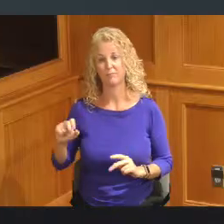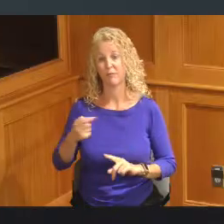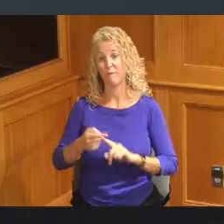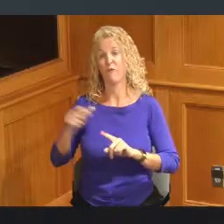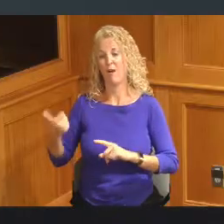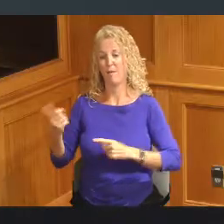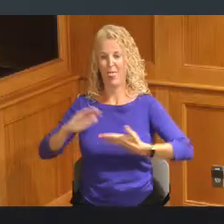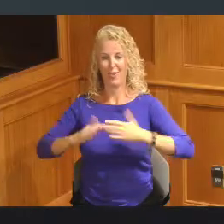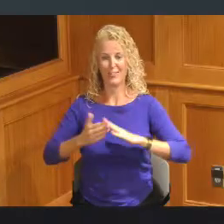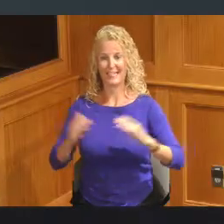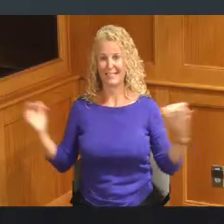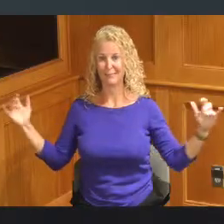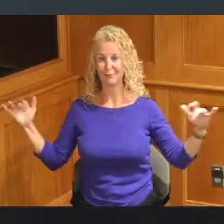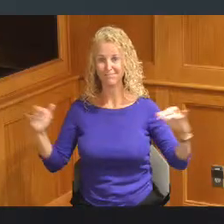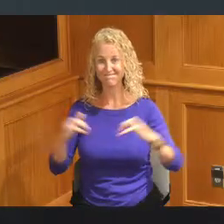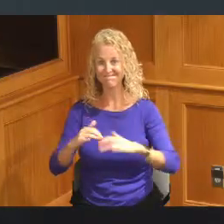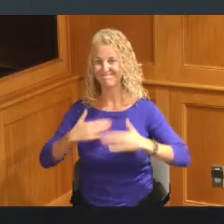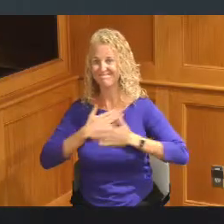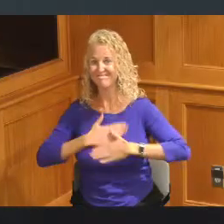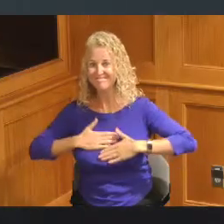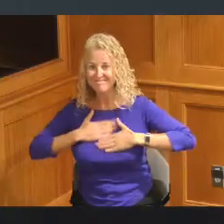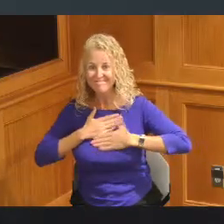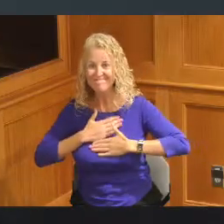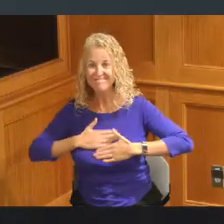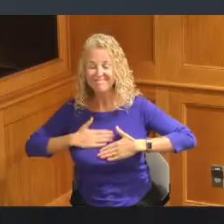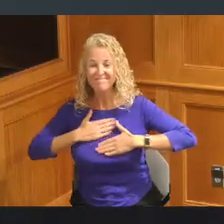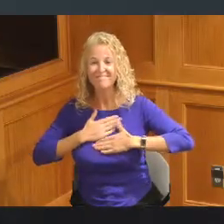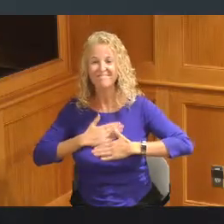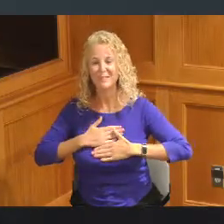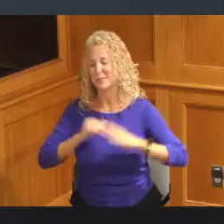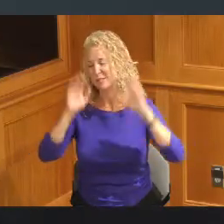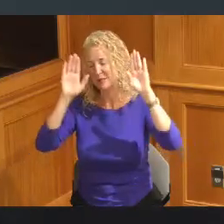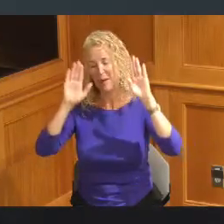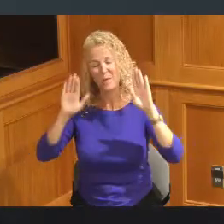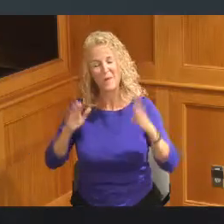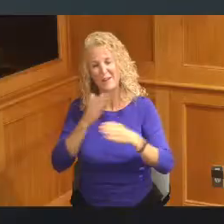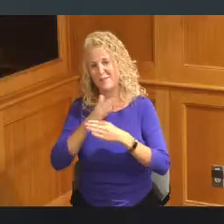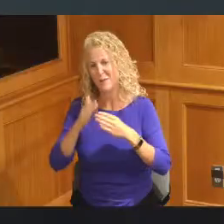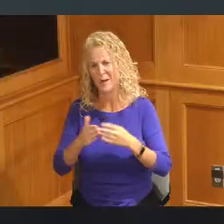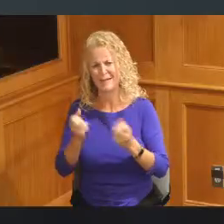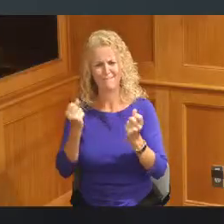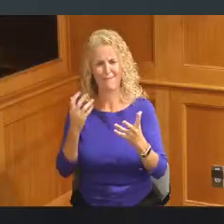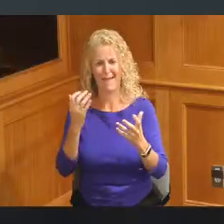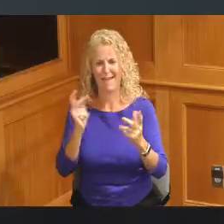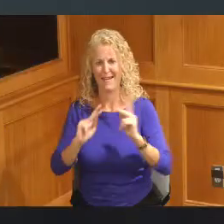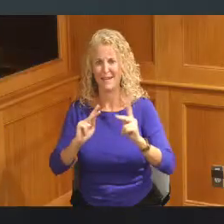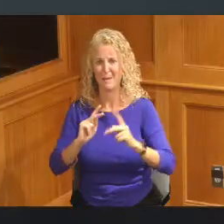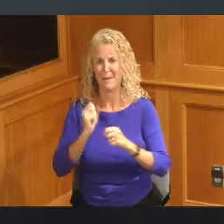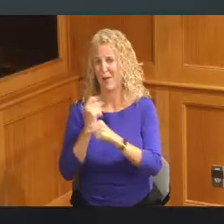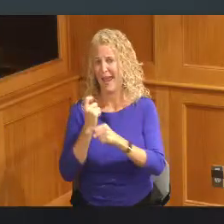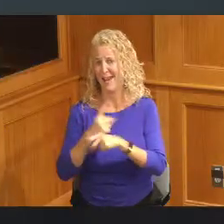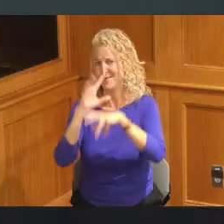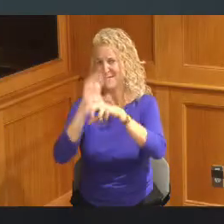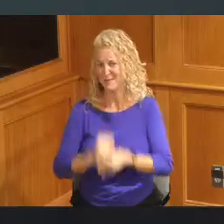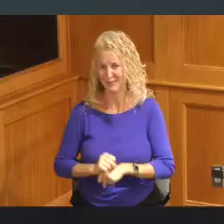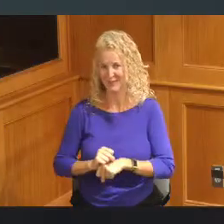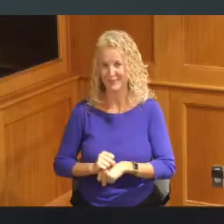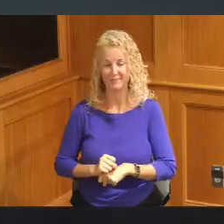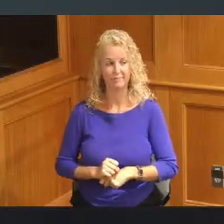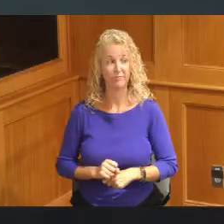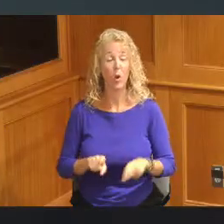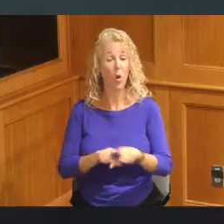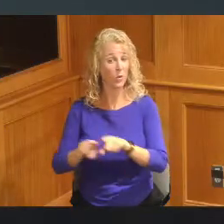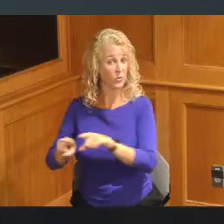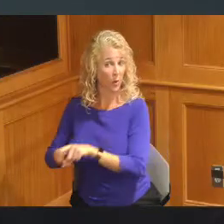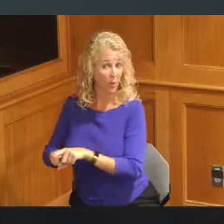great time, and the ones that were in town, of course. It's just a custom for a lot of people to attend. I